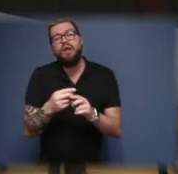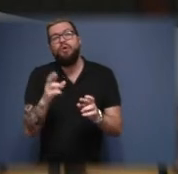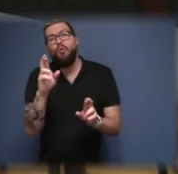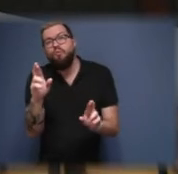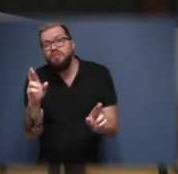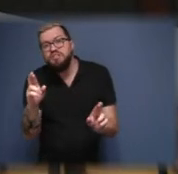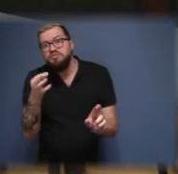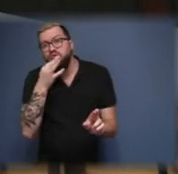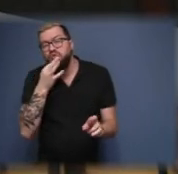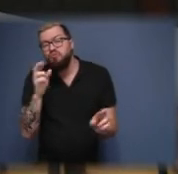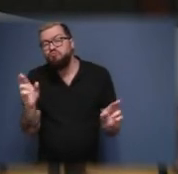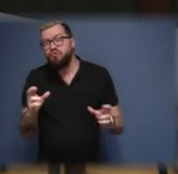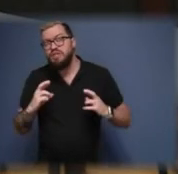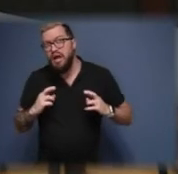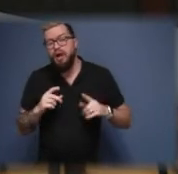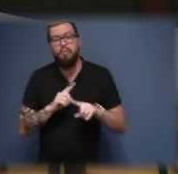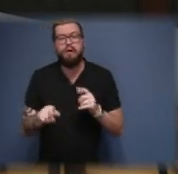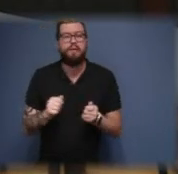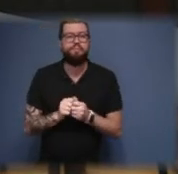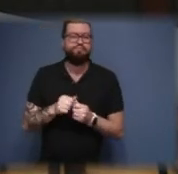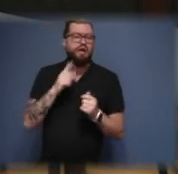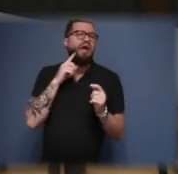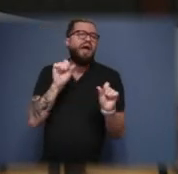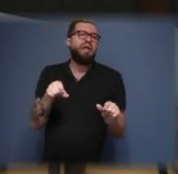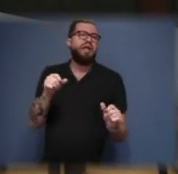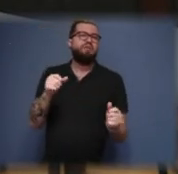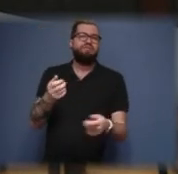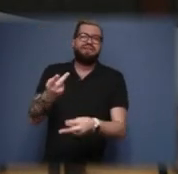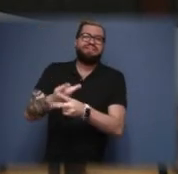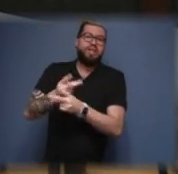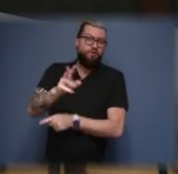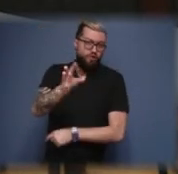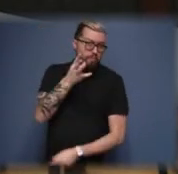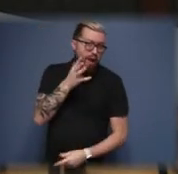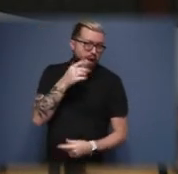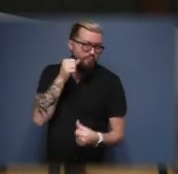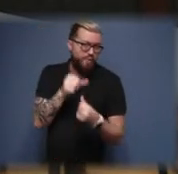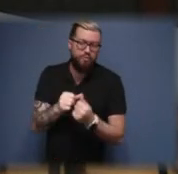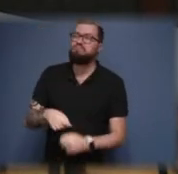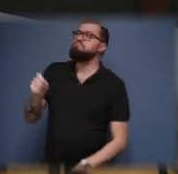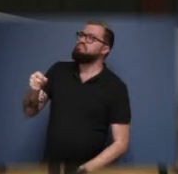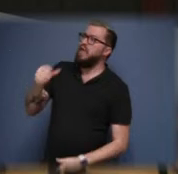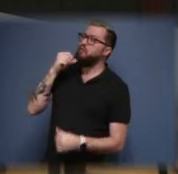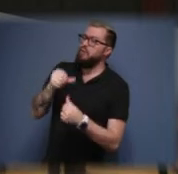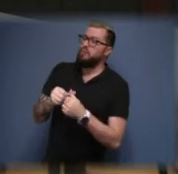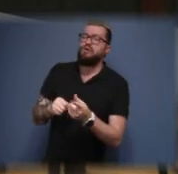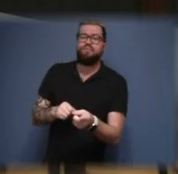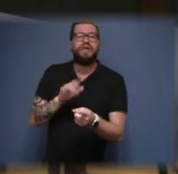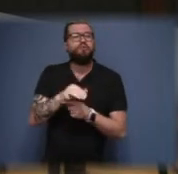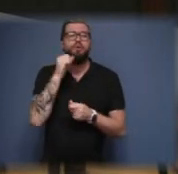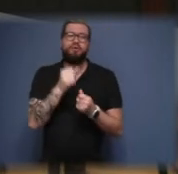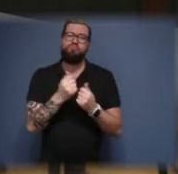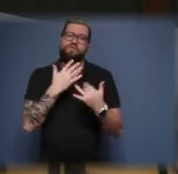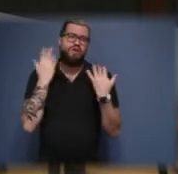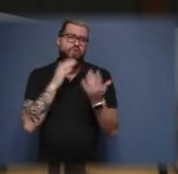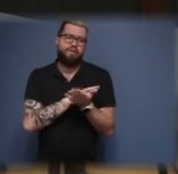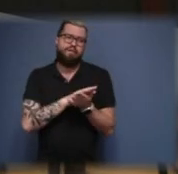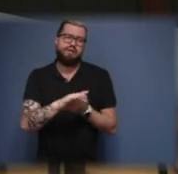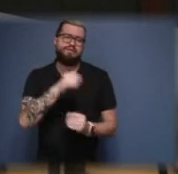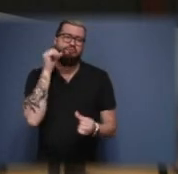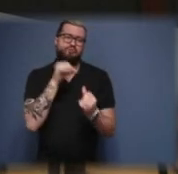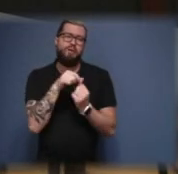soon. And I did take care of your mom. Yes, you did. Yes. And I remember you. You were very nice. And I always remember